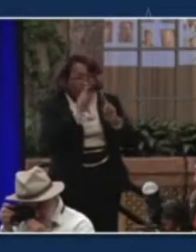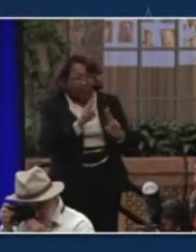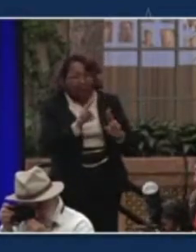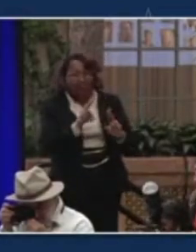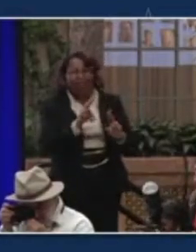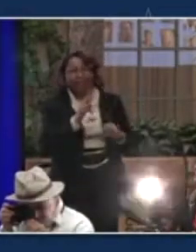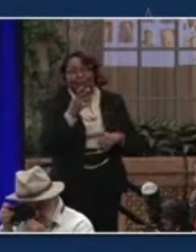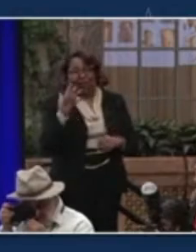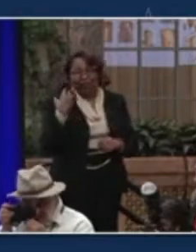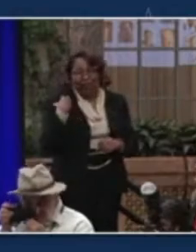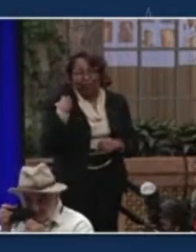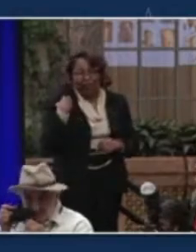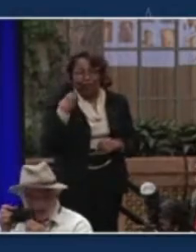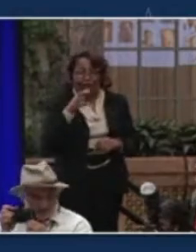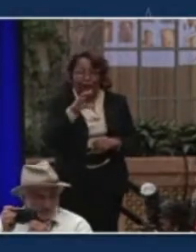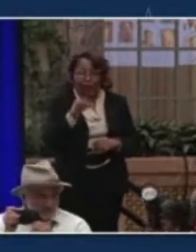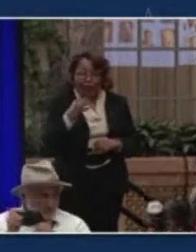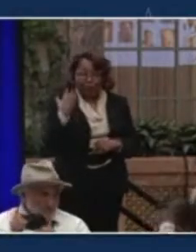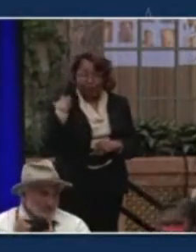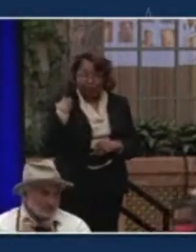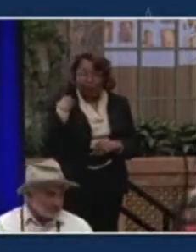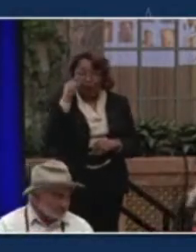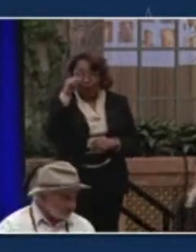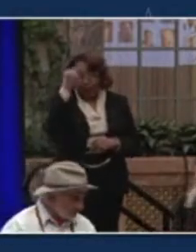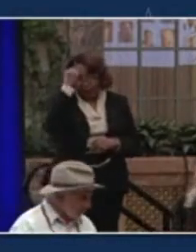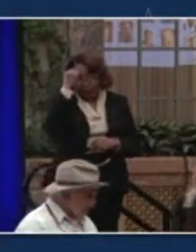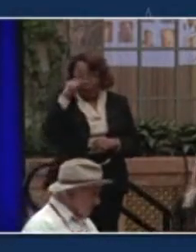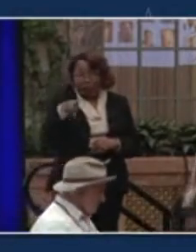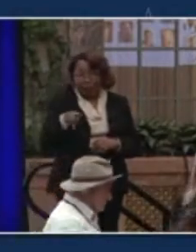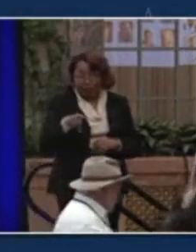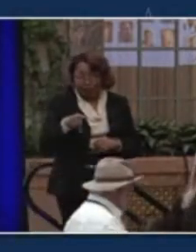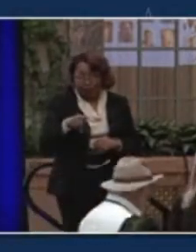honorary co-chairs, Governor Pritzker,